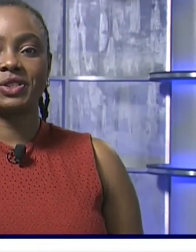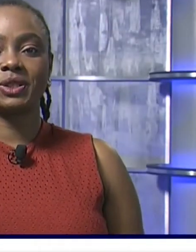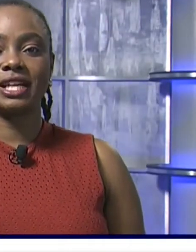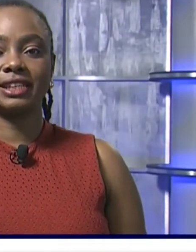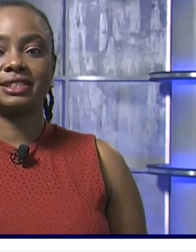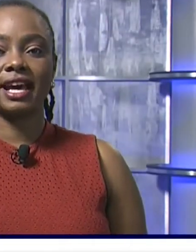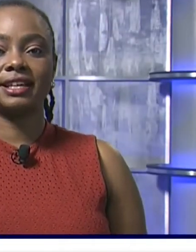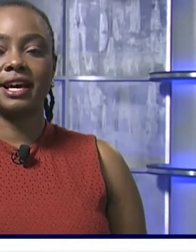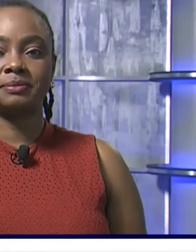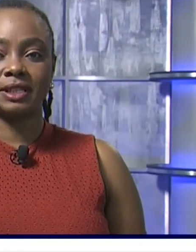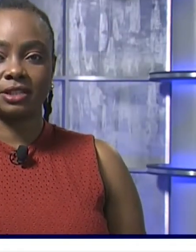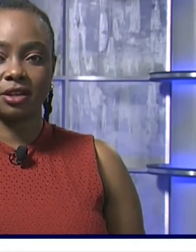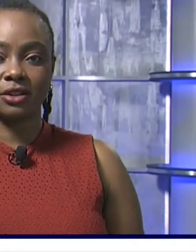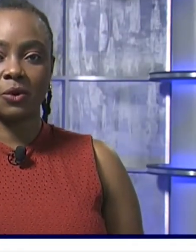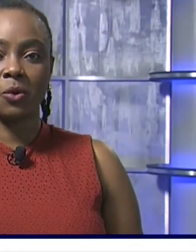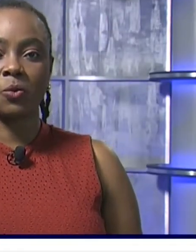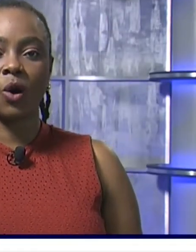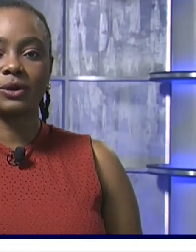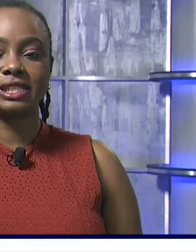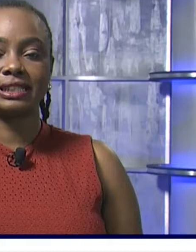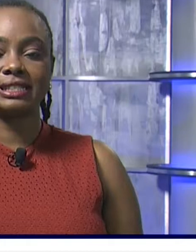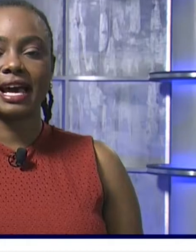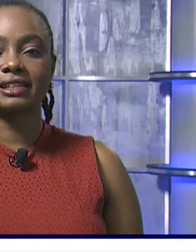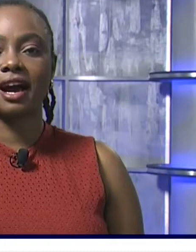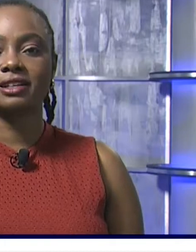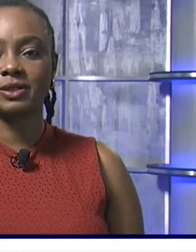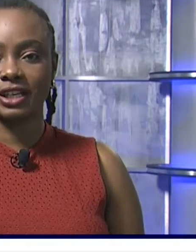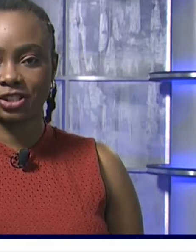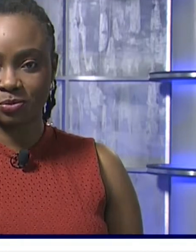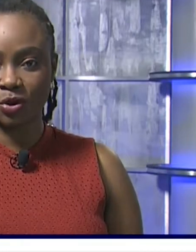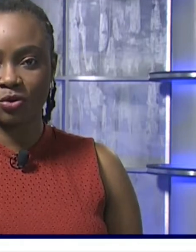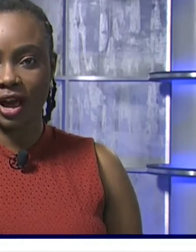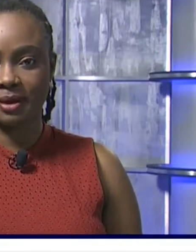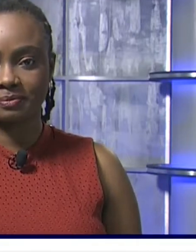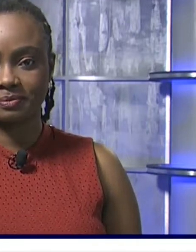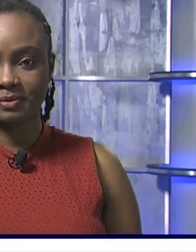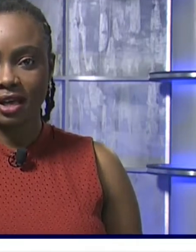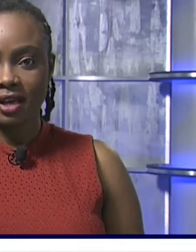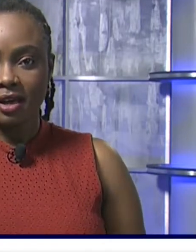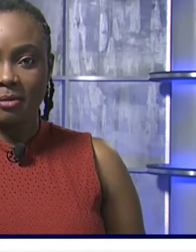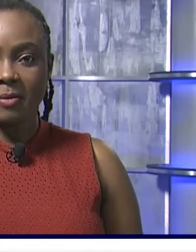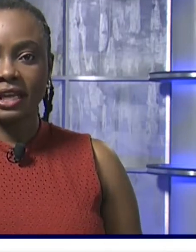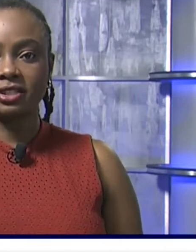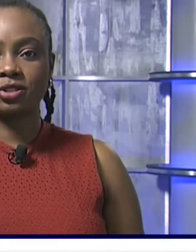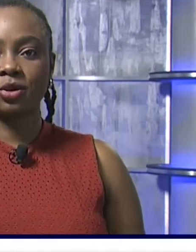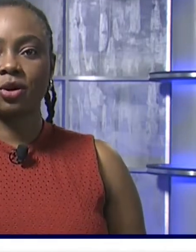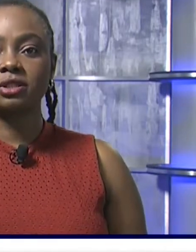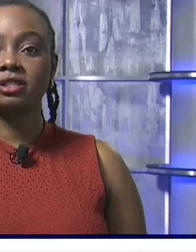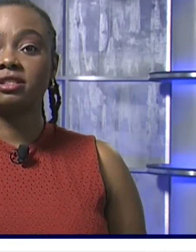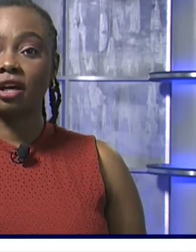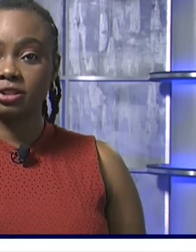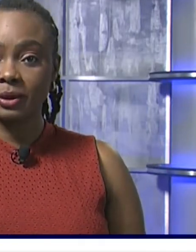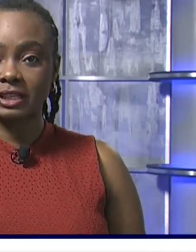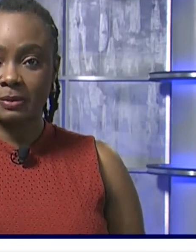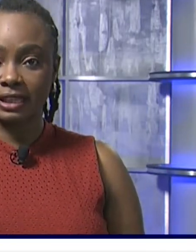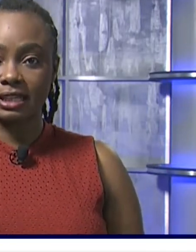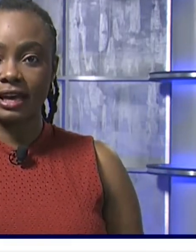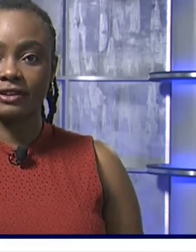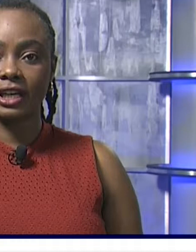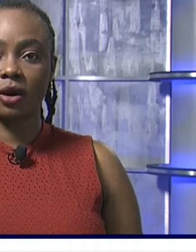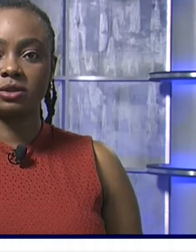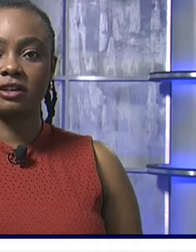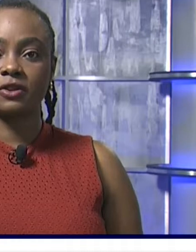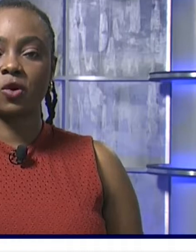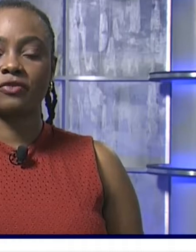In the news tonight, an update on the home quarantine and isolation program. Barbadians told not to expect